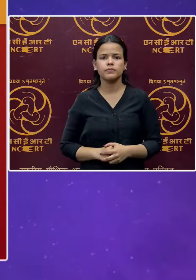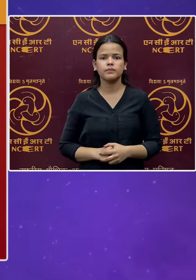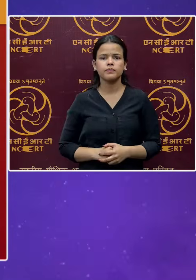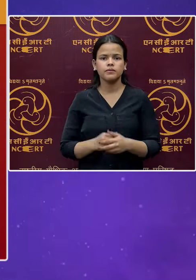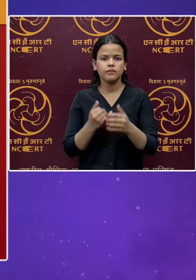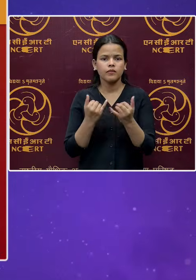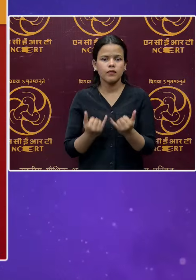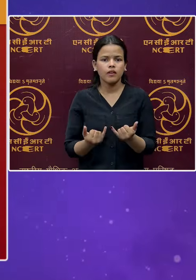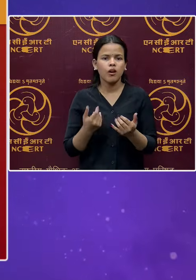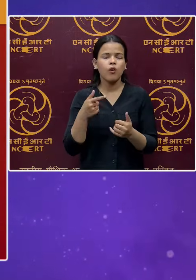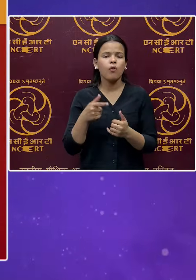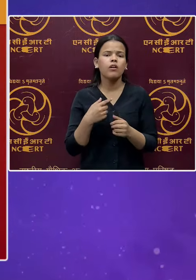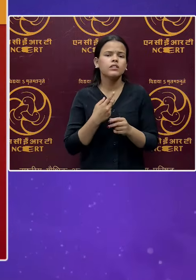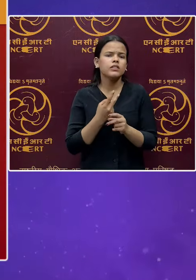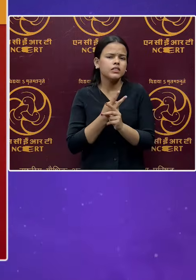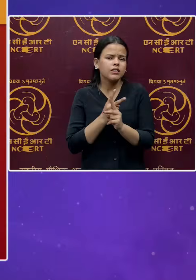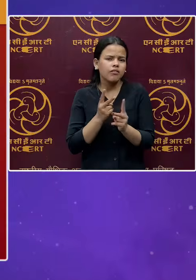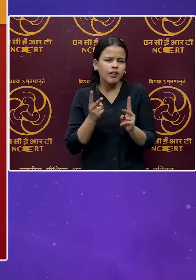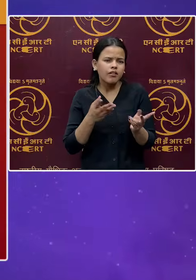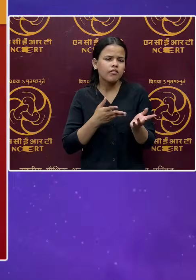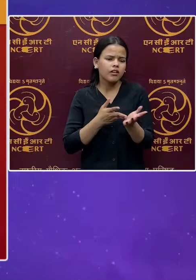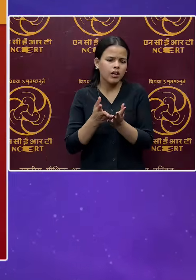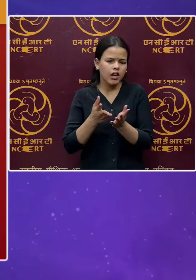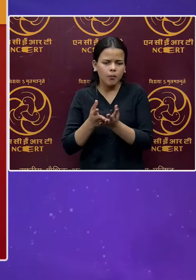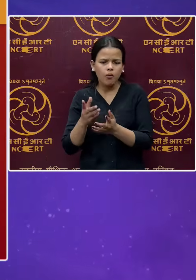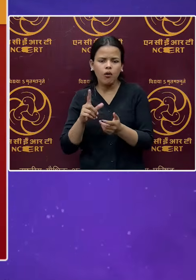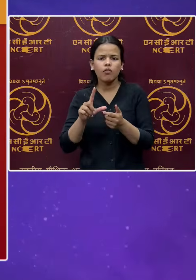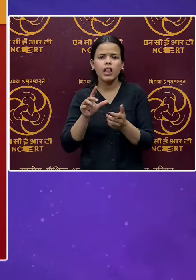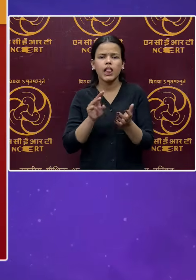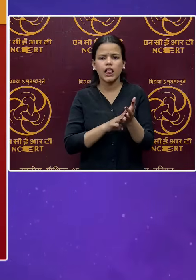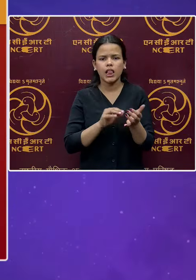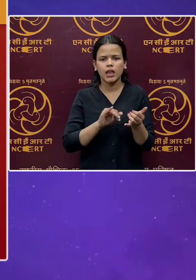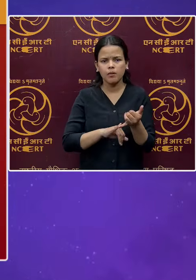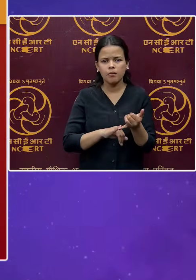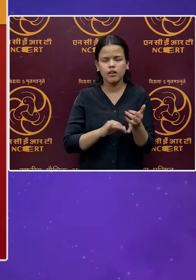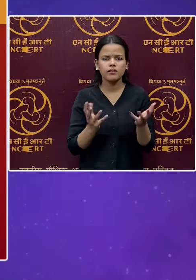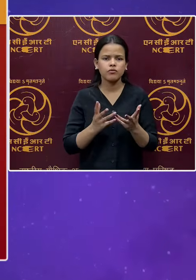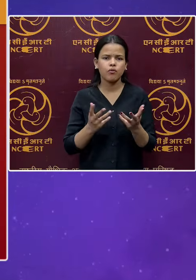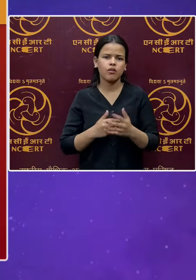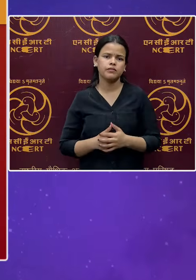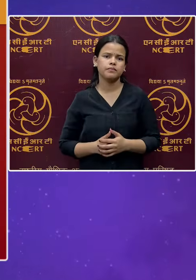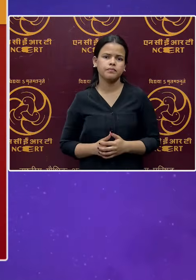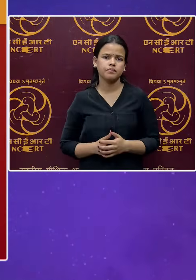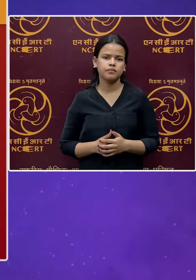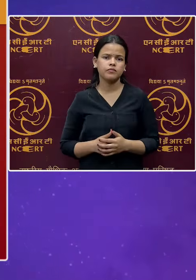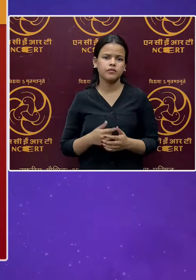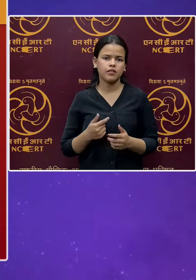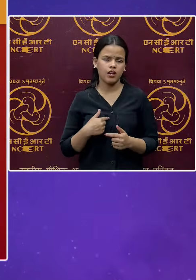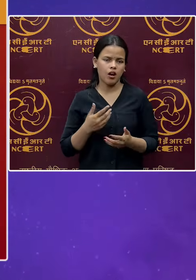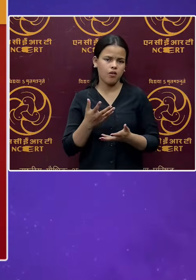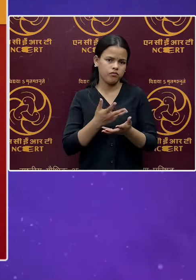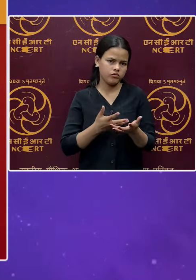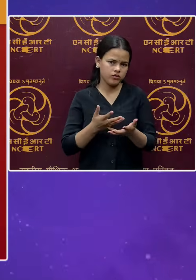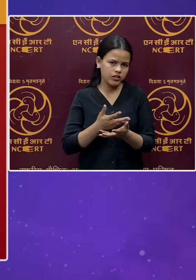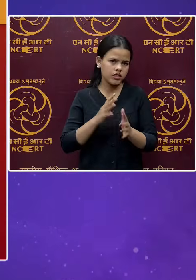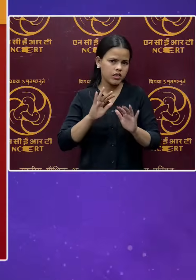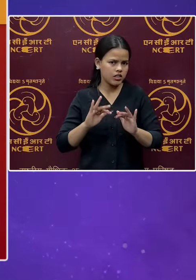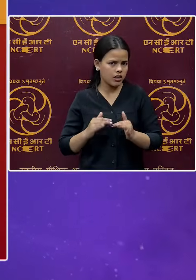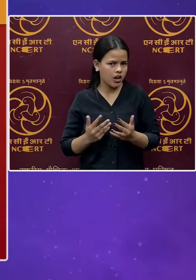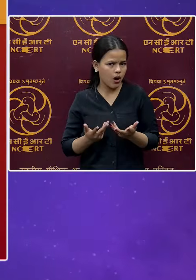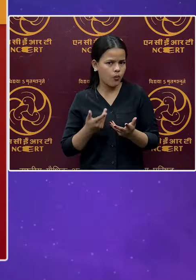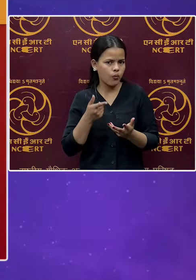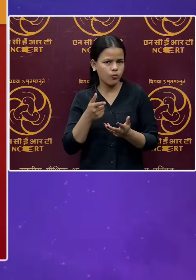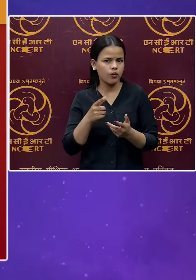Now, what are the different types of learning management system? So like we discussed about online course platform, there are